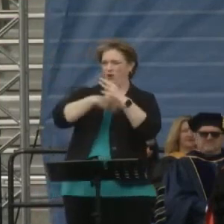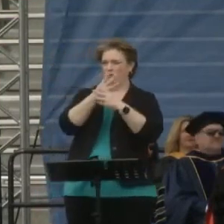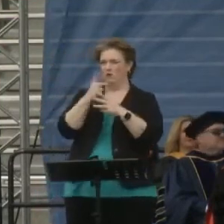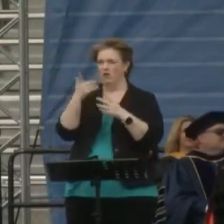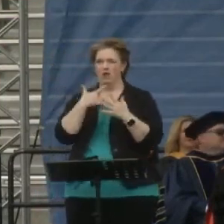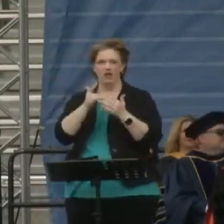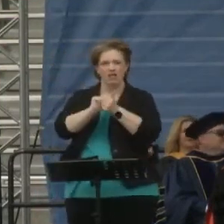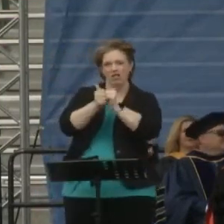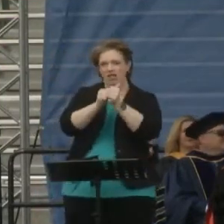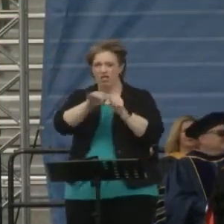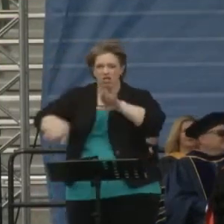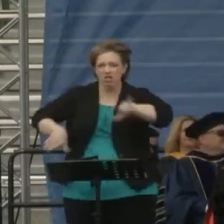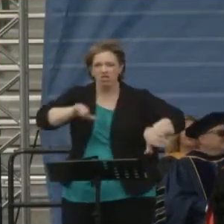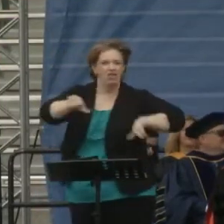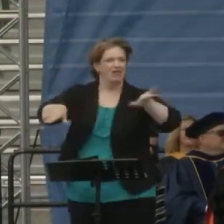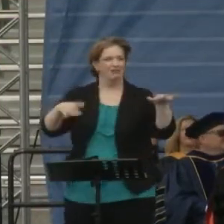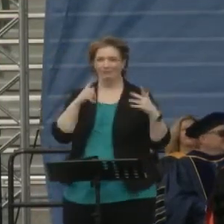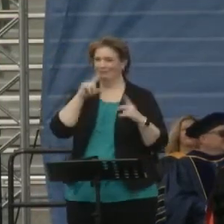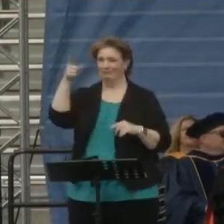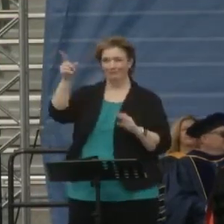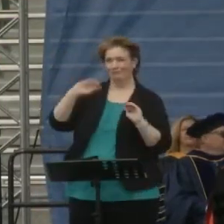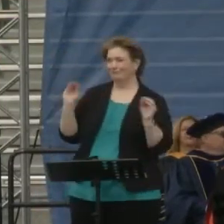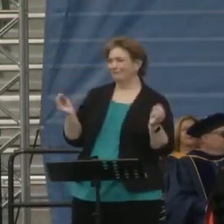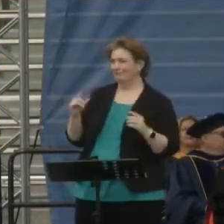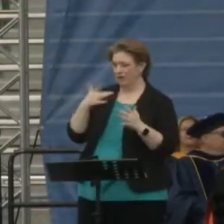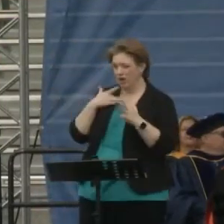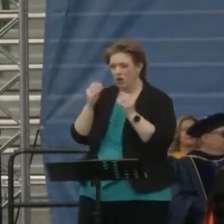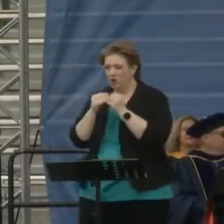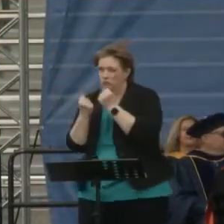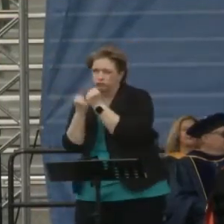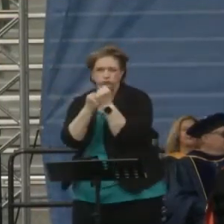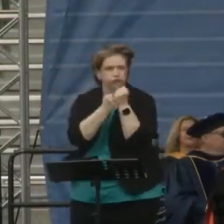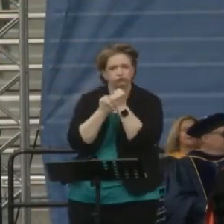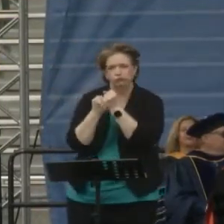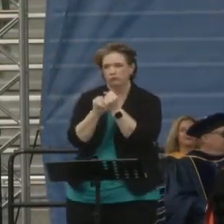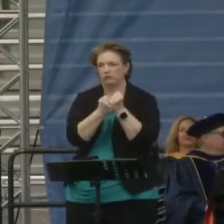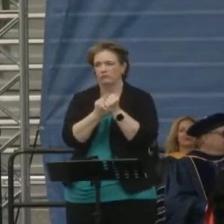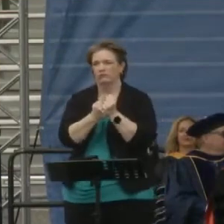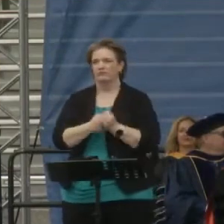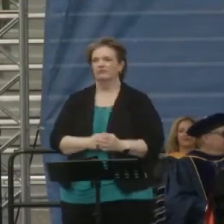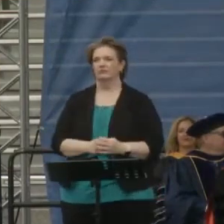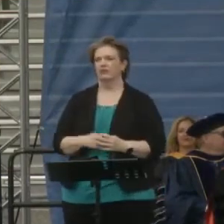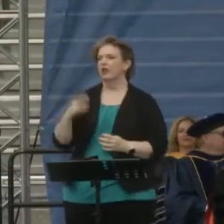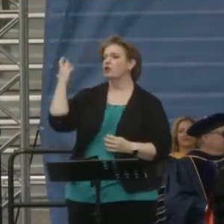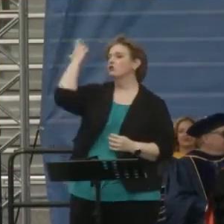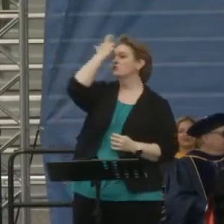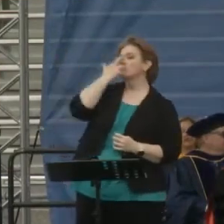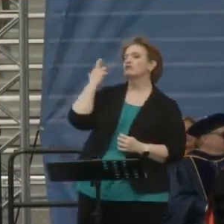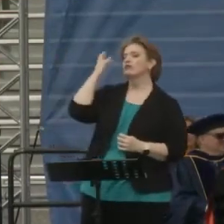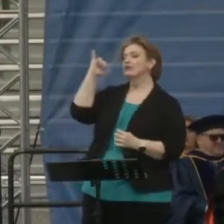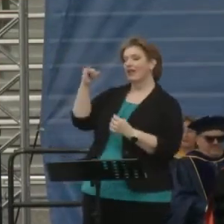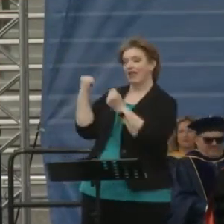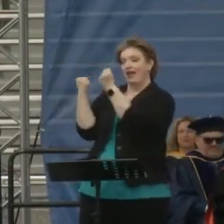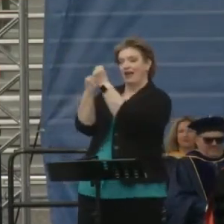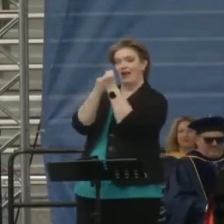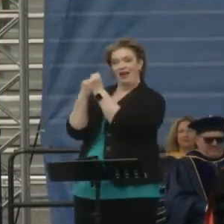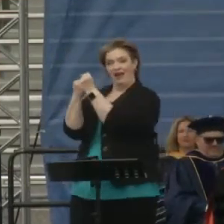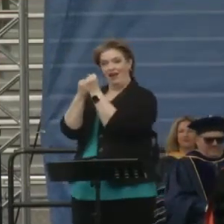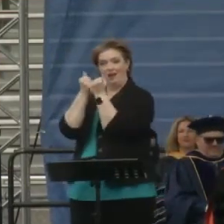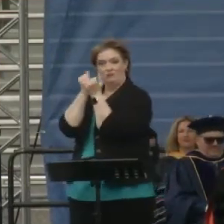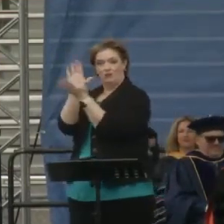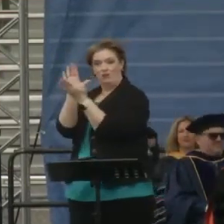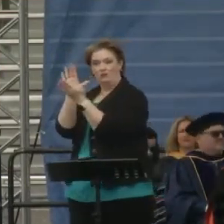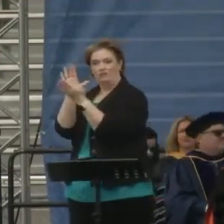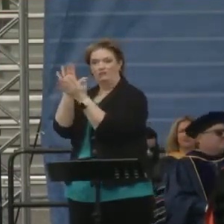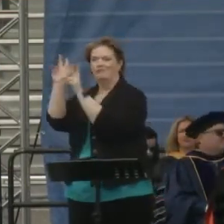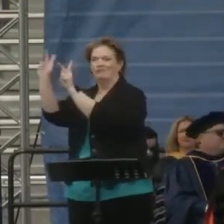I know you know what I mean, because that care has its roots in this city. this